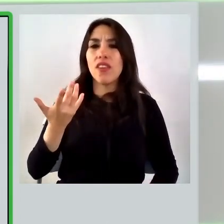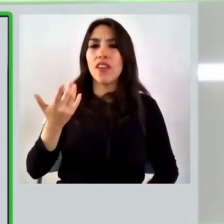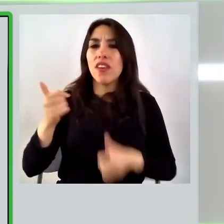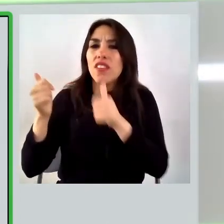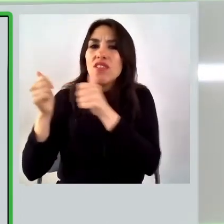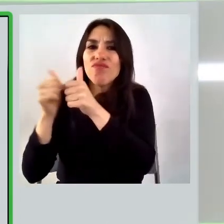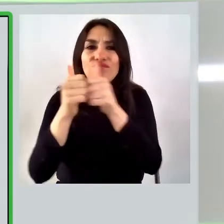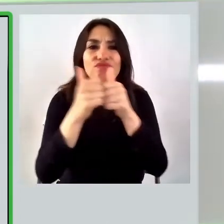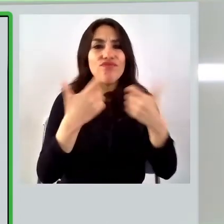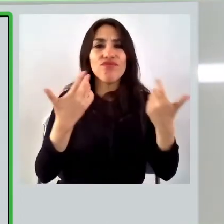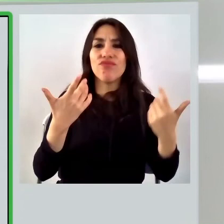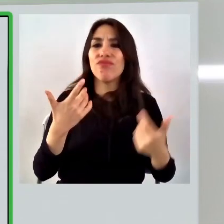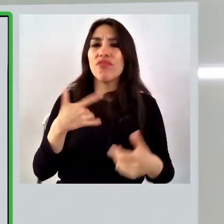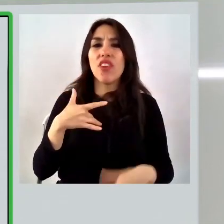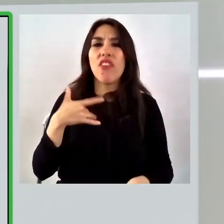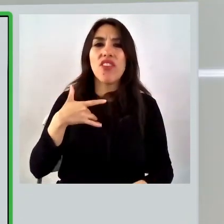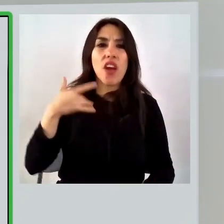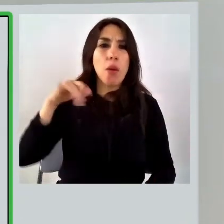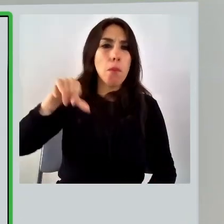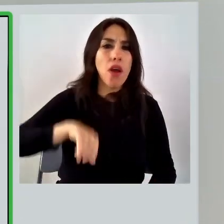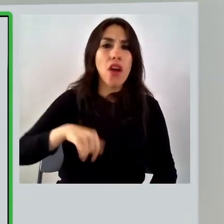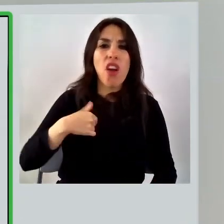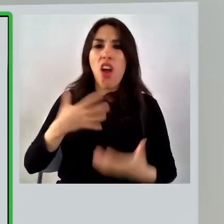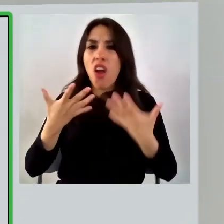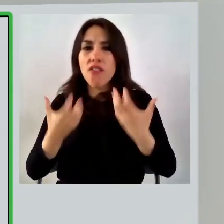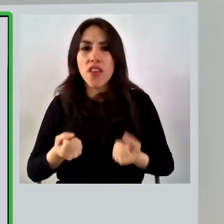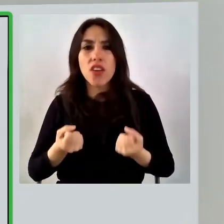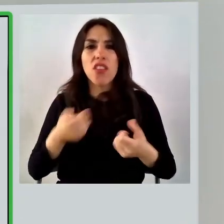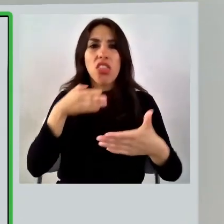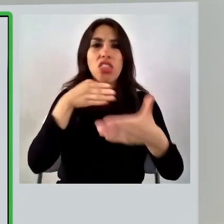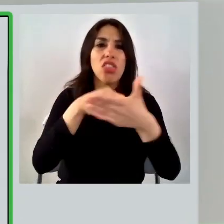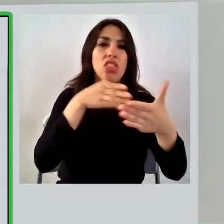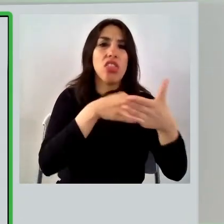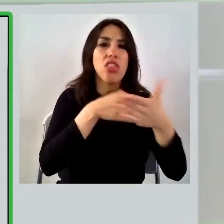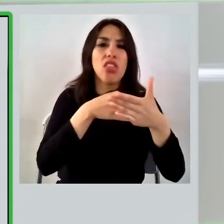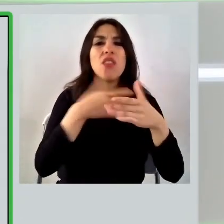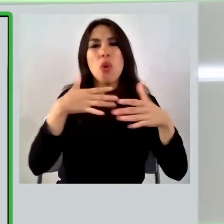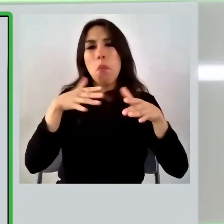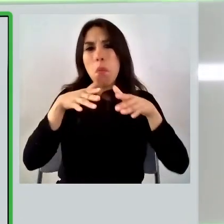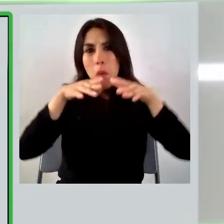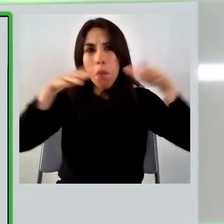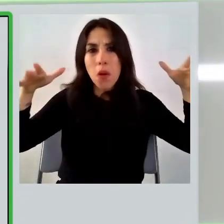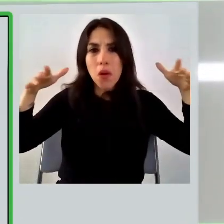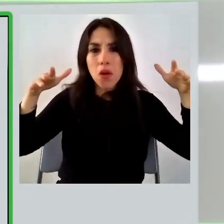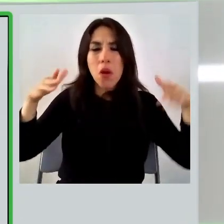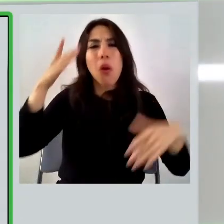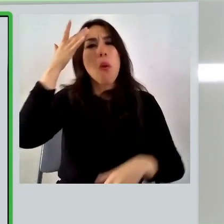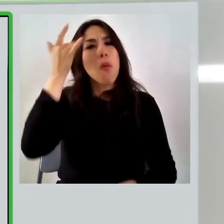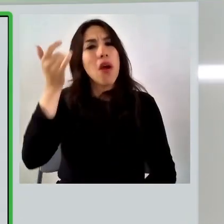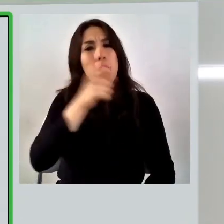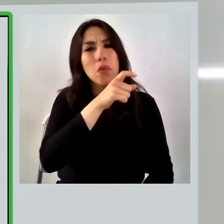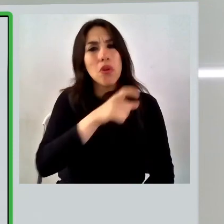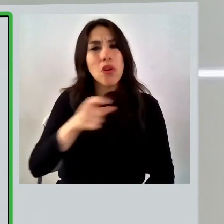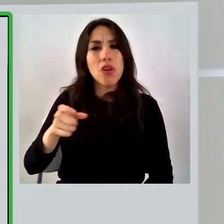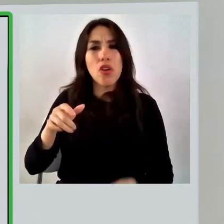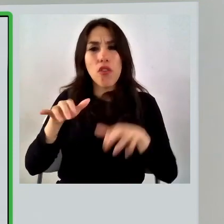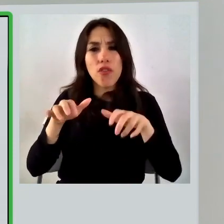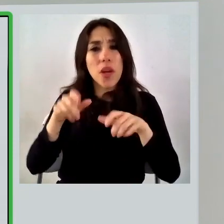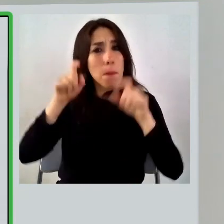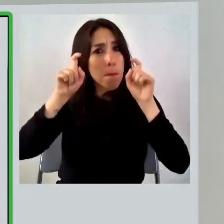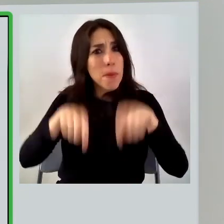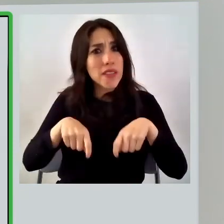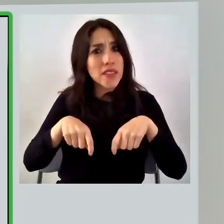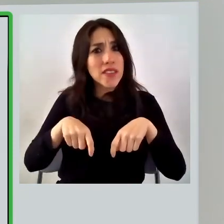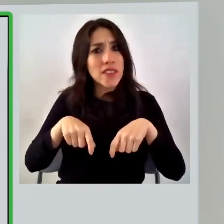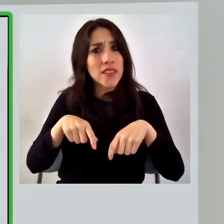mentioned earlier. Why should executives change if they believe their organizations are doing a good job for their employees